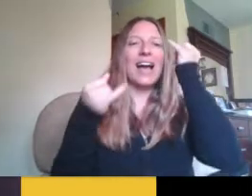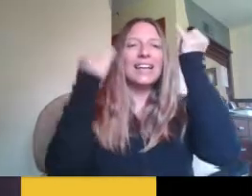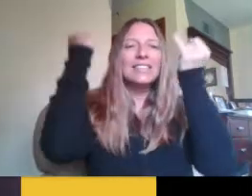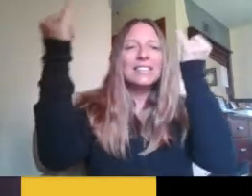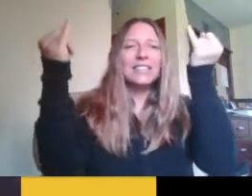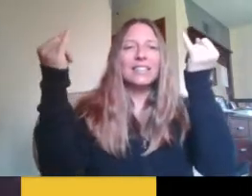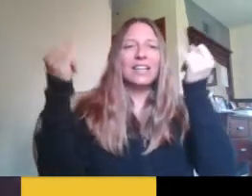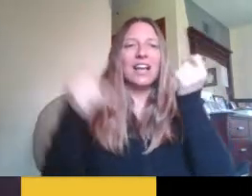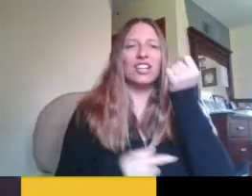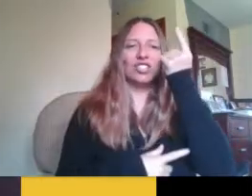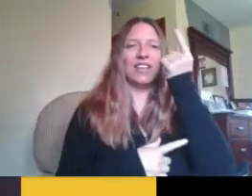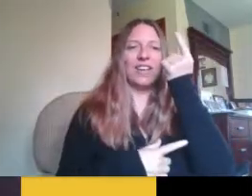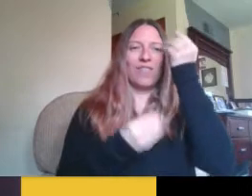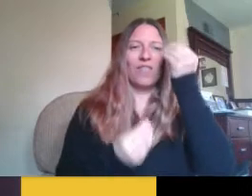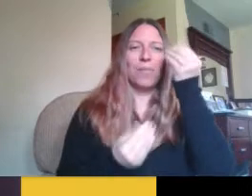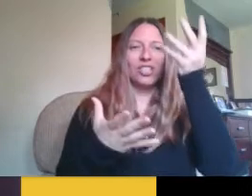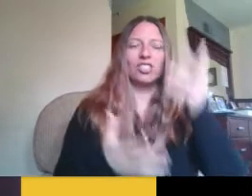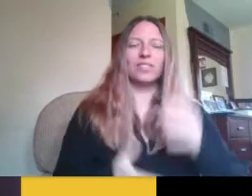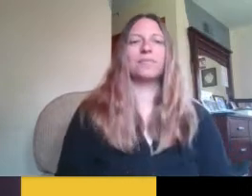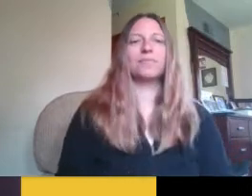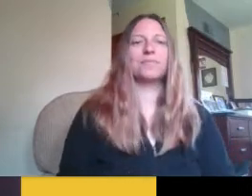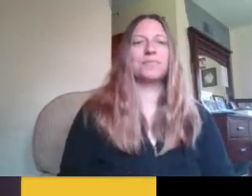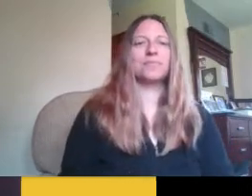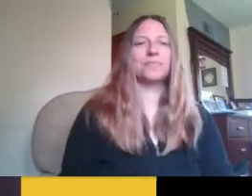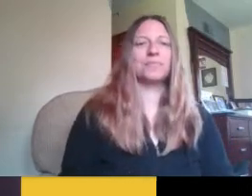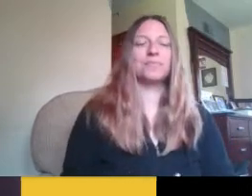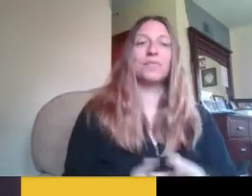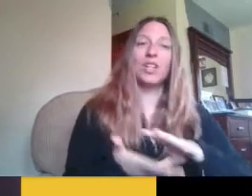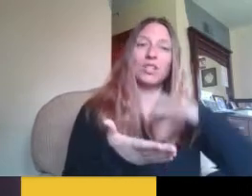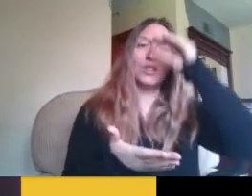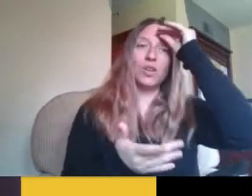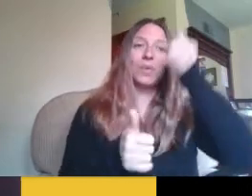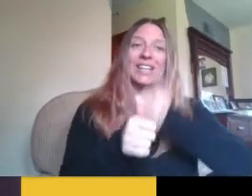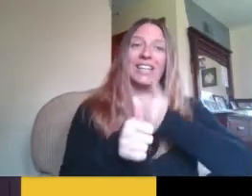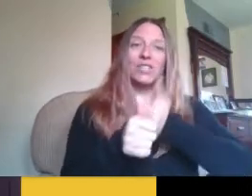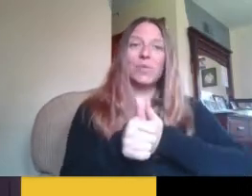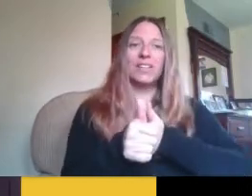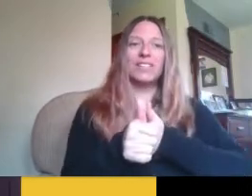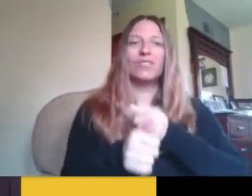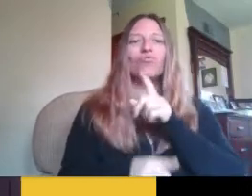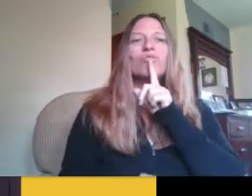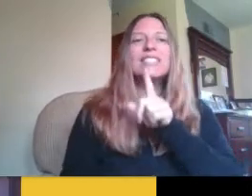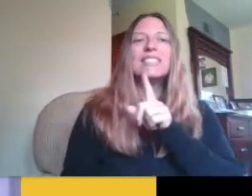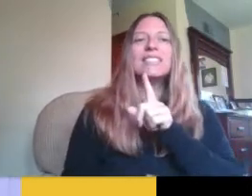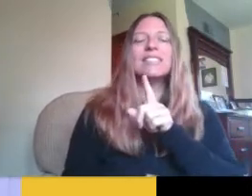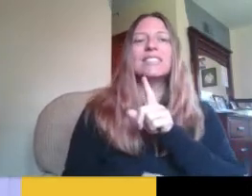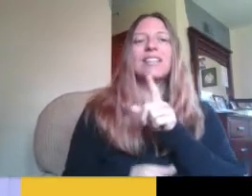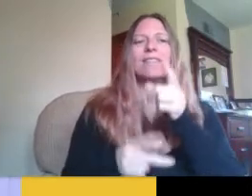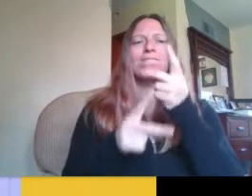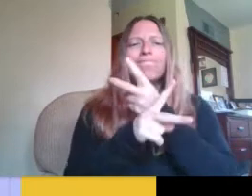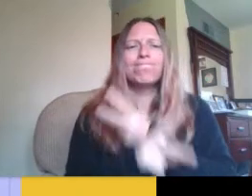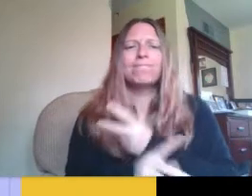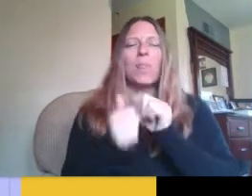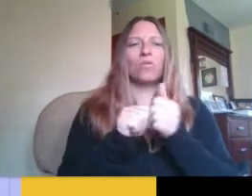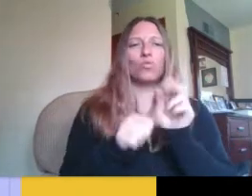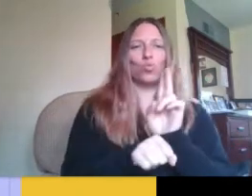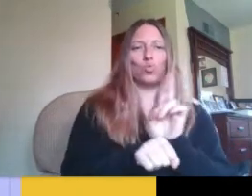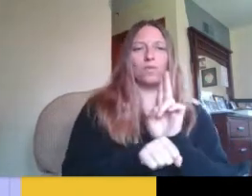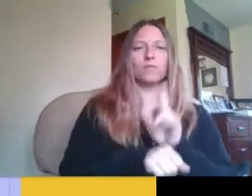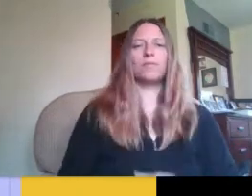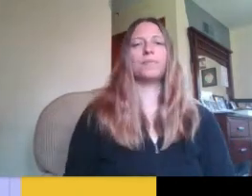live in. That sounds pretty useful, huh? So let's learn what each property really is and find out how to calculate them for any particular data